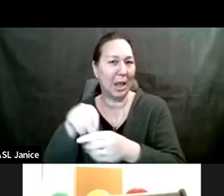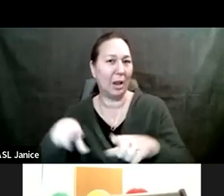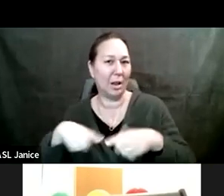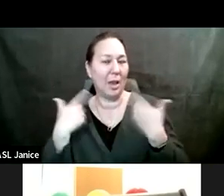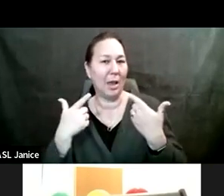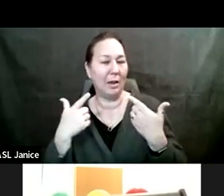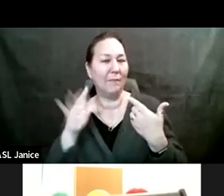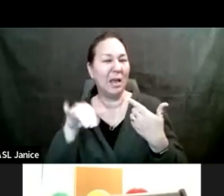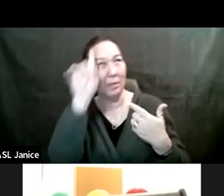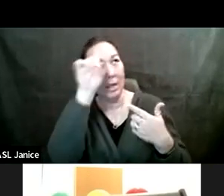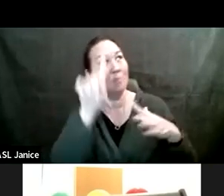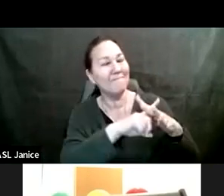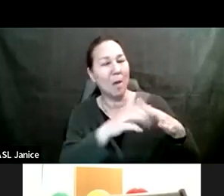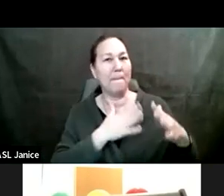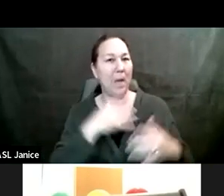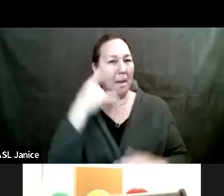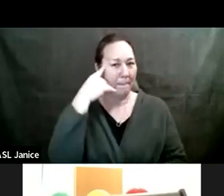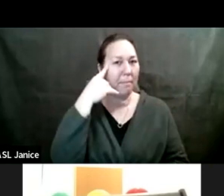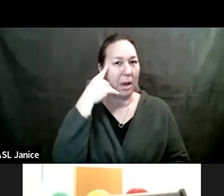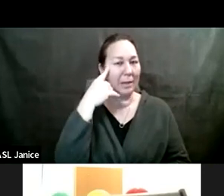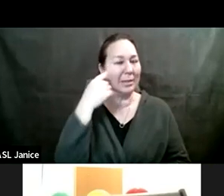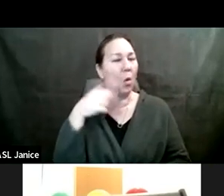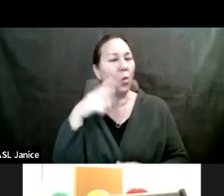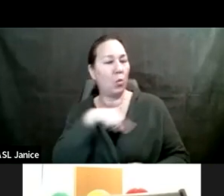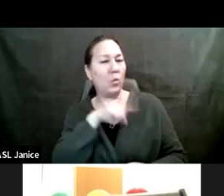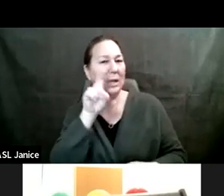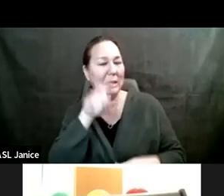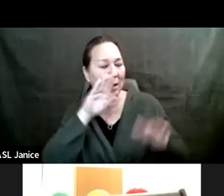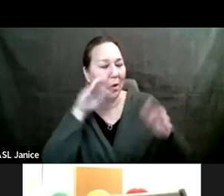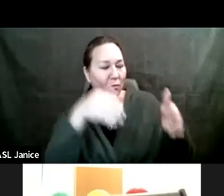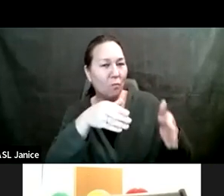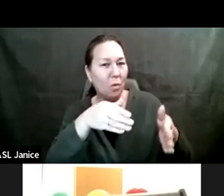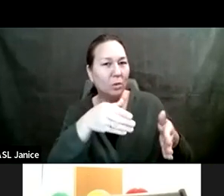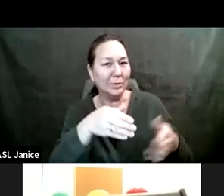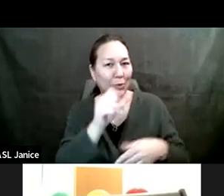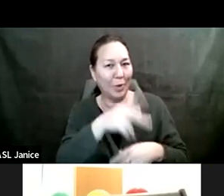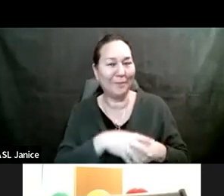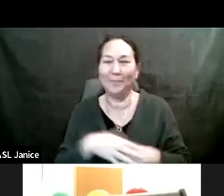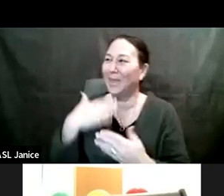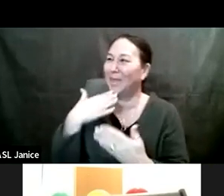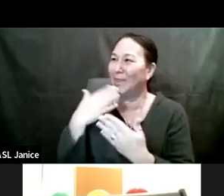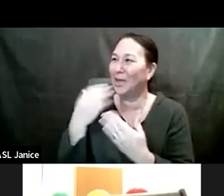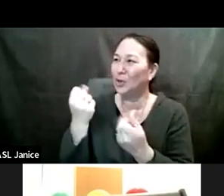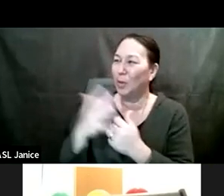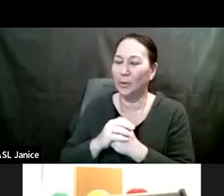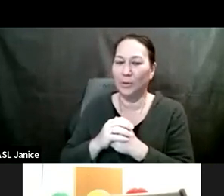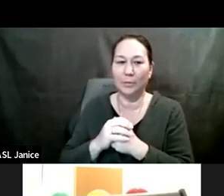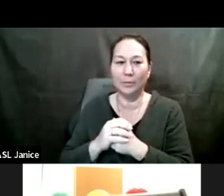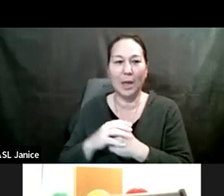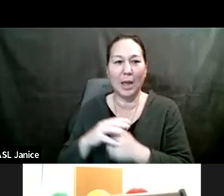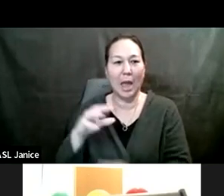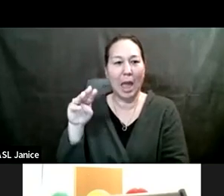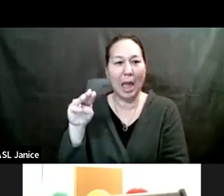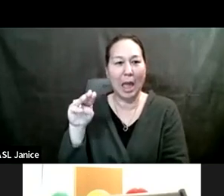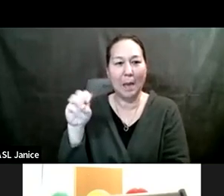needing to look at ready thank you so much you're welcome if there's no further